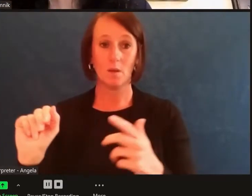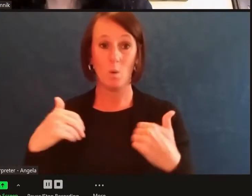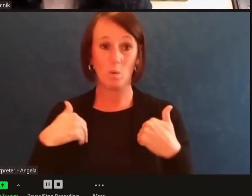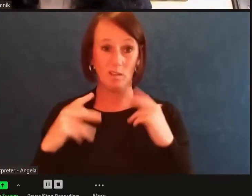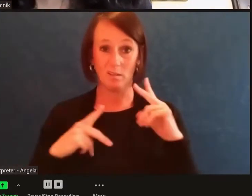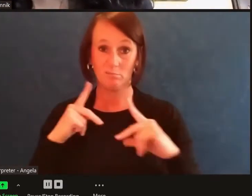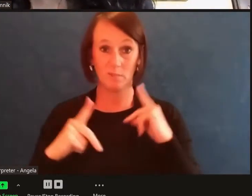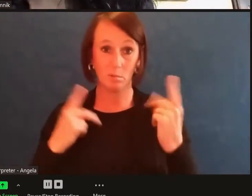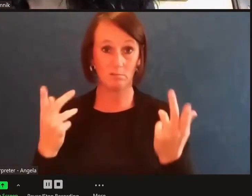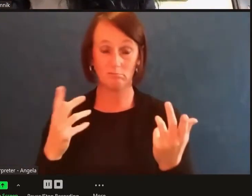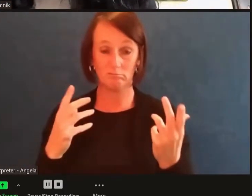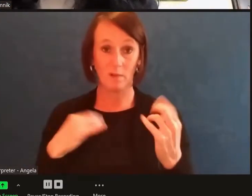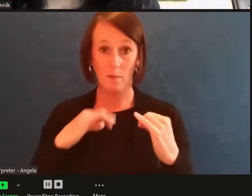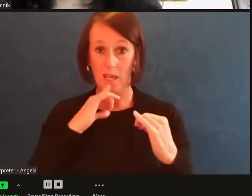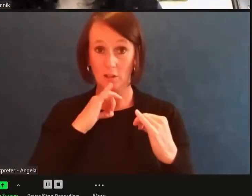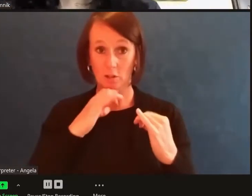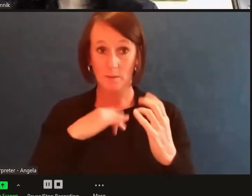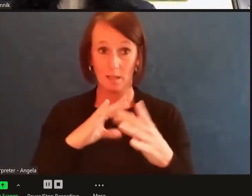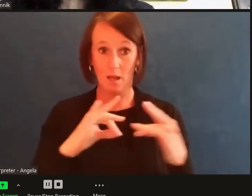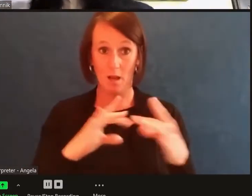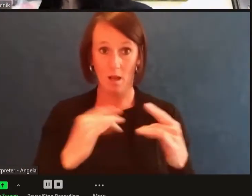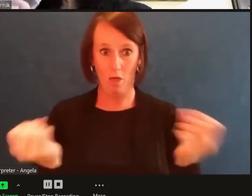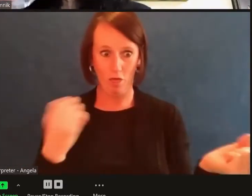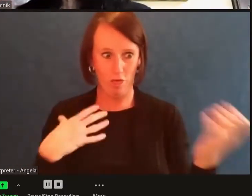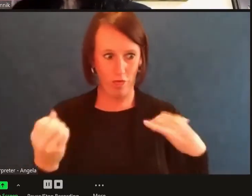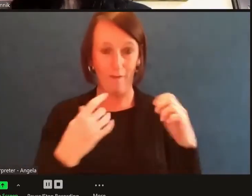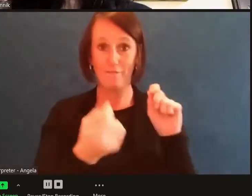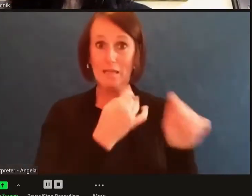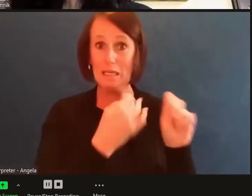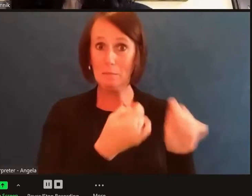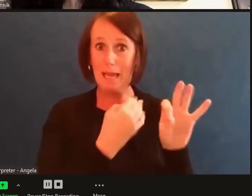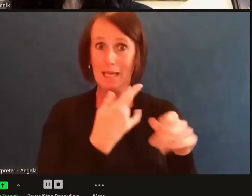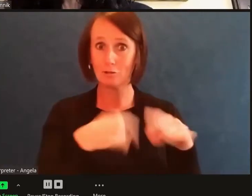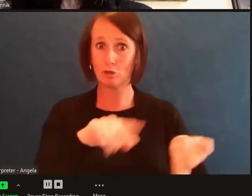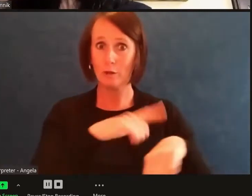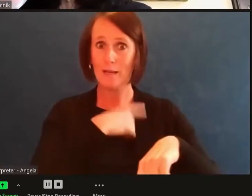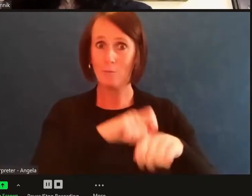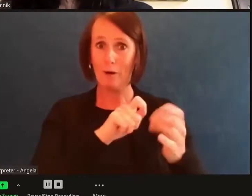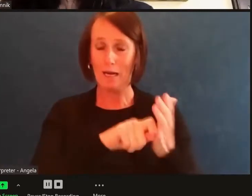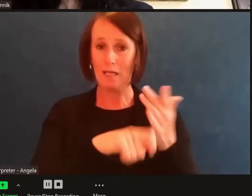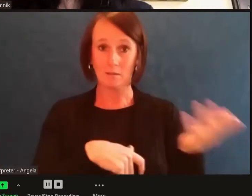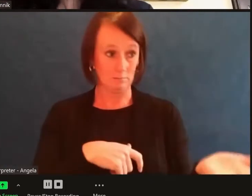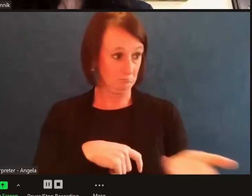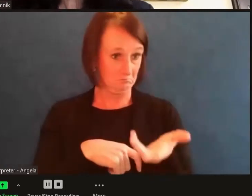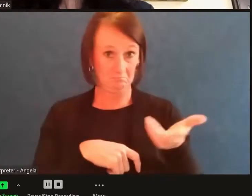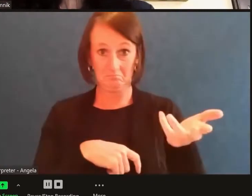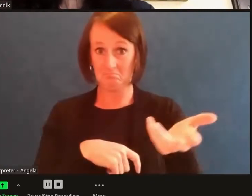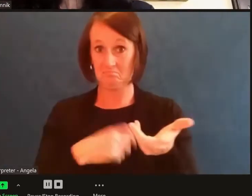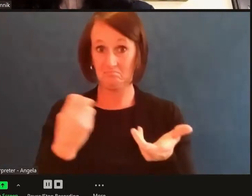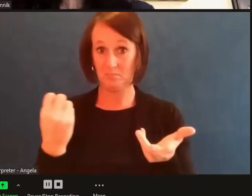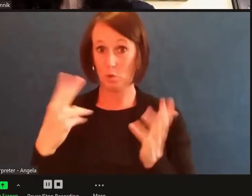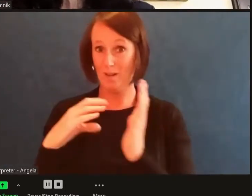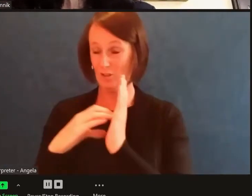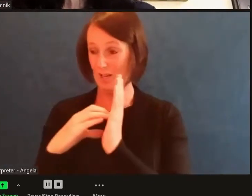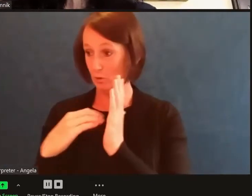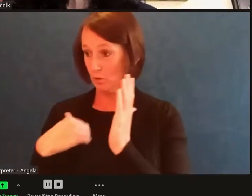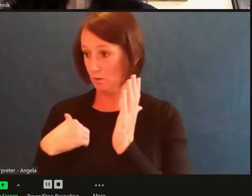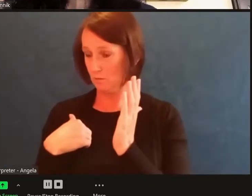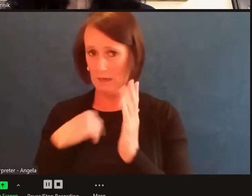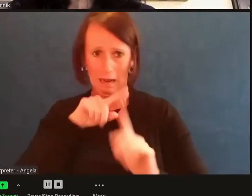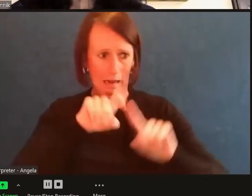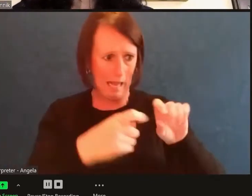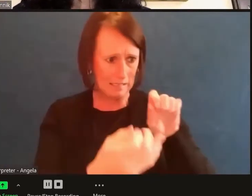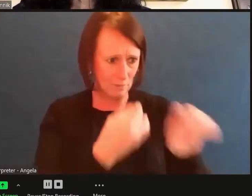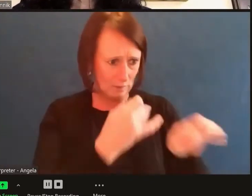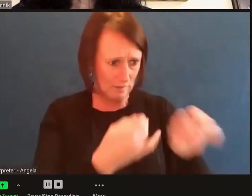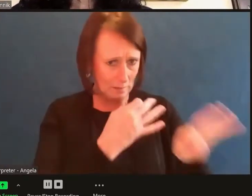story. And while I was writing, they were giving me feedback as I was writing. So they'd have 12 chapters, and I'd start asking them for feedback, and then